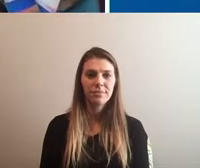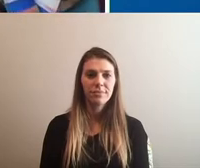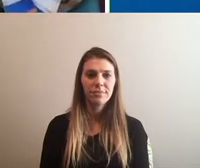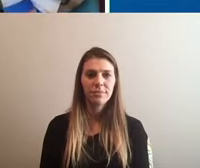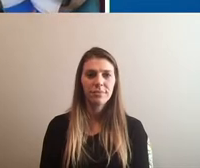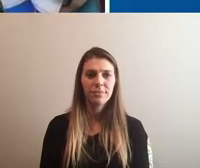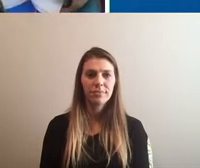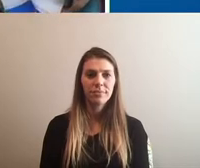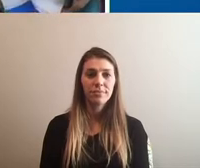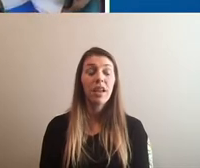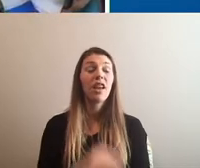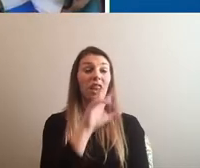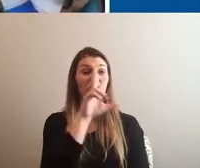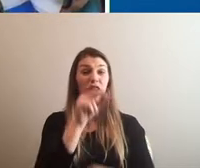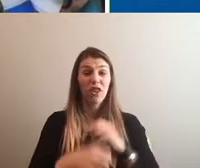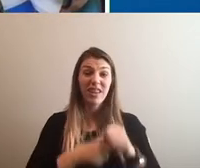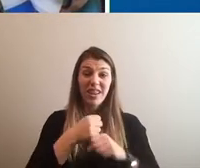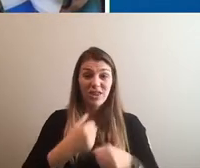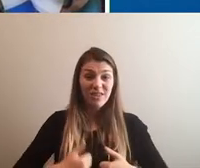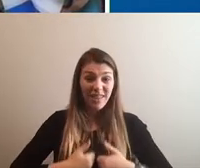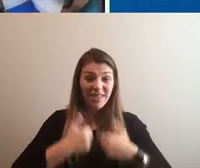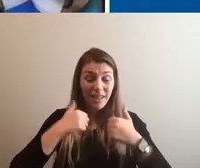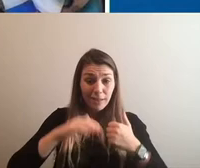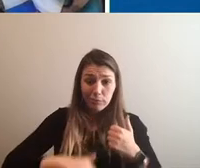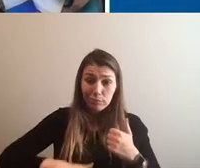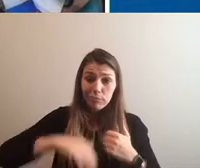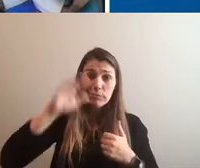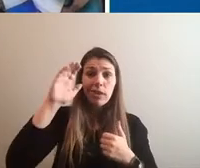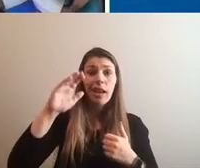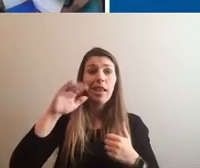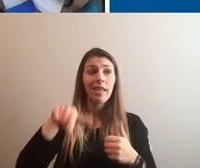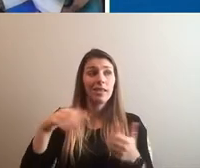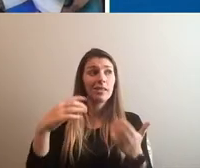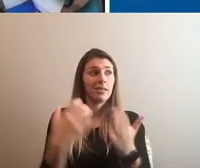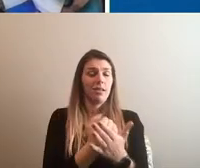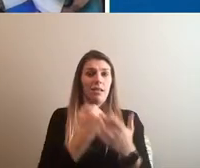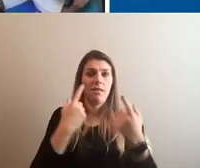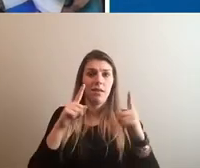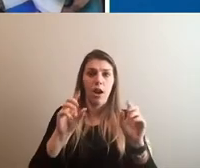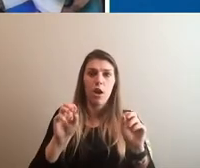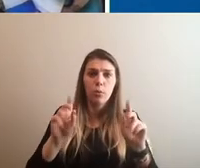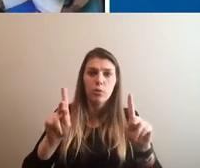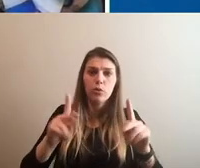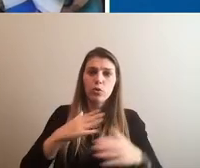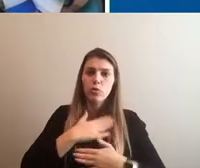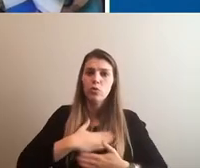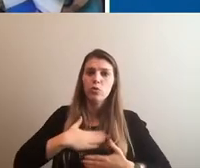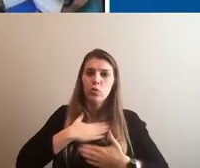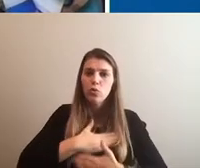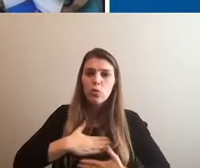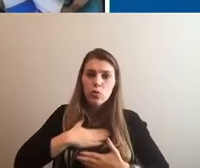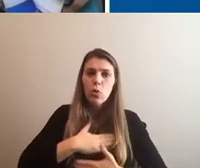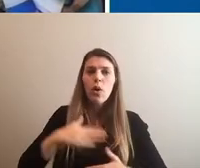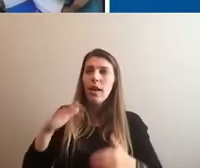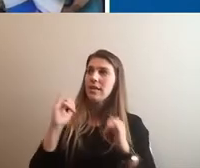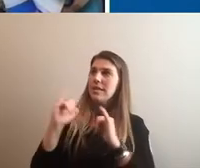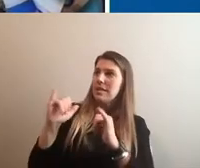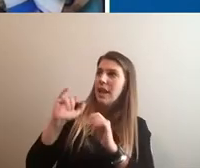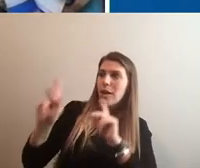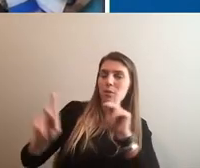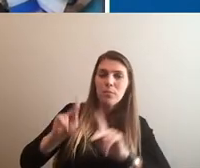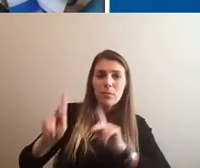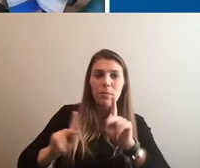After 30 years of life that I had, you know, got this opportunity to enjoy my life like the other people are doing it.